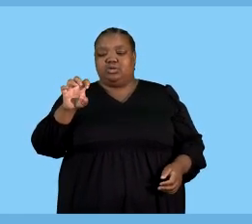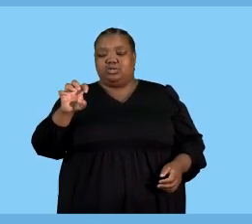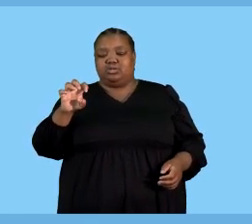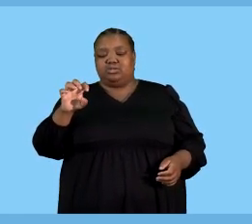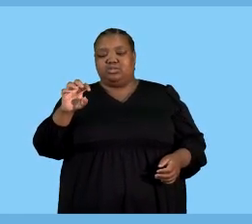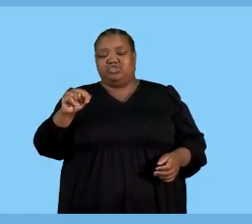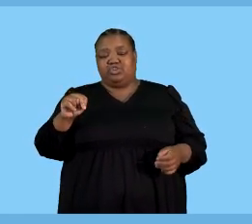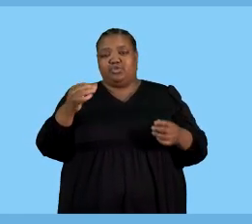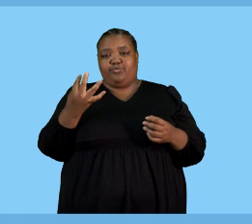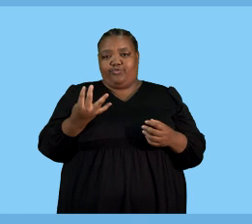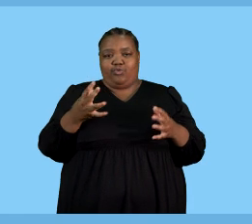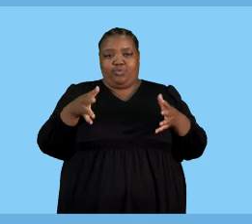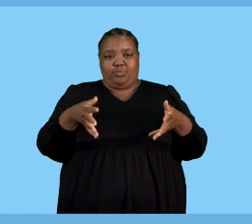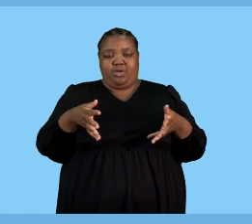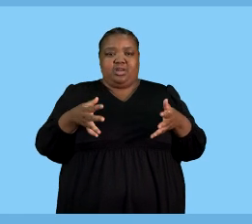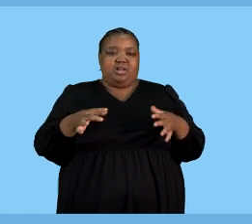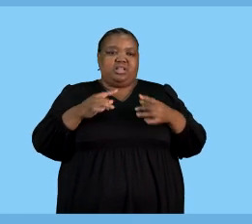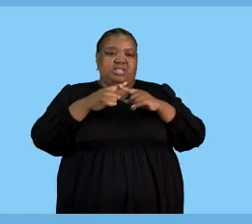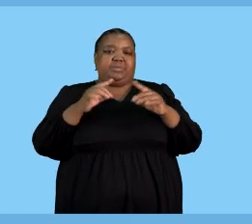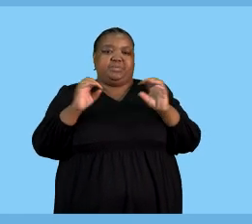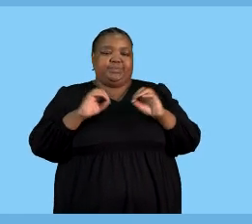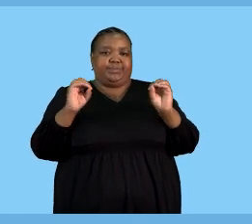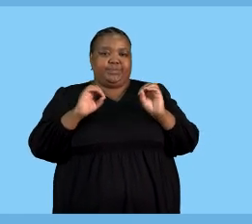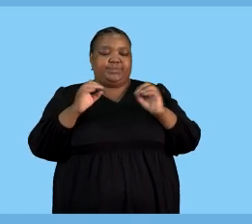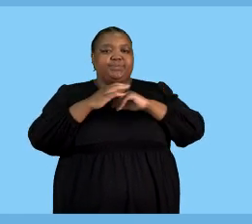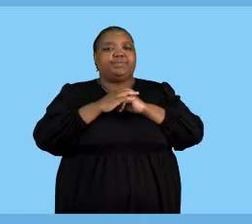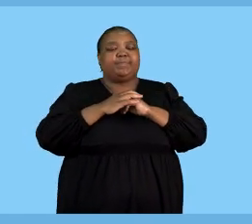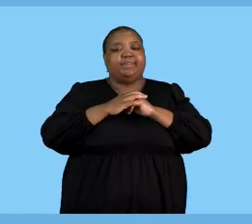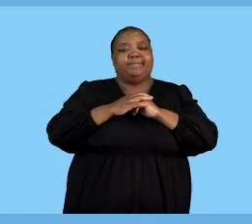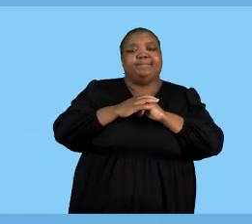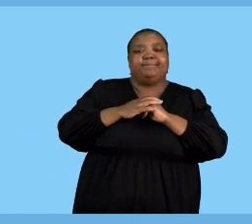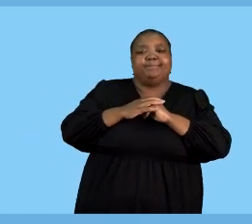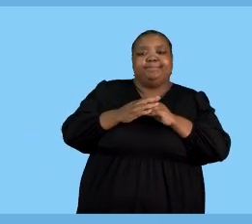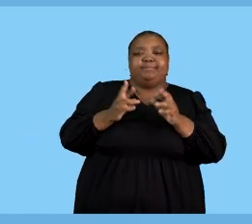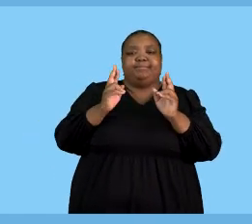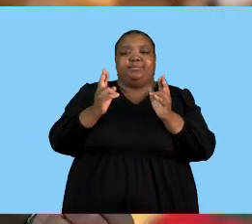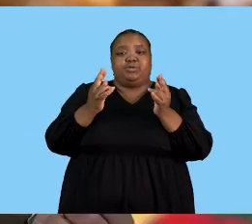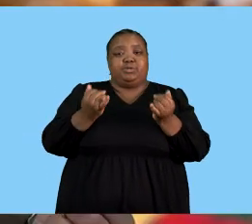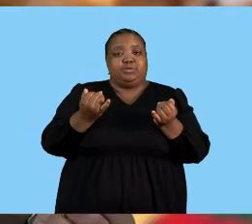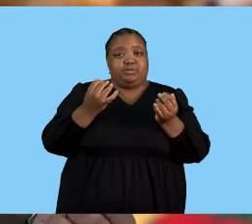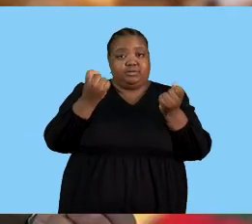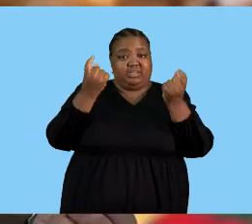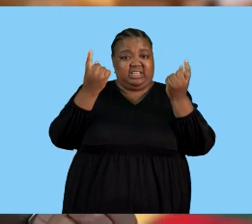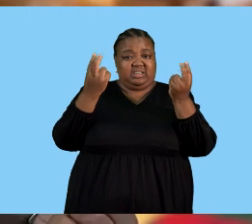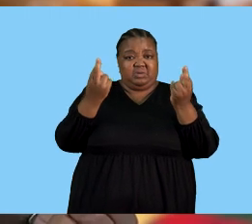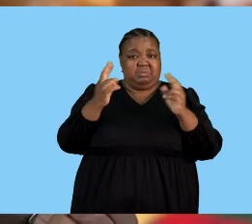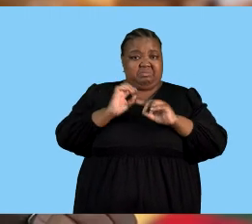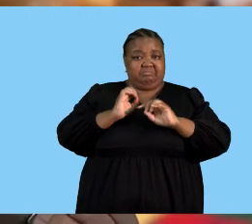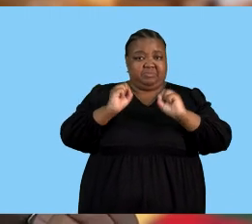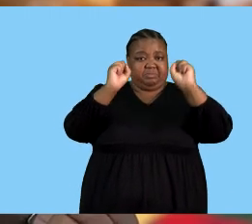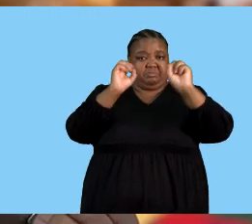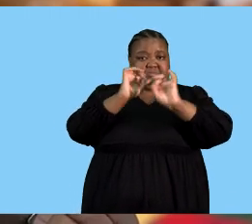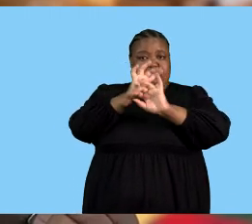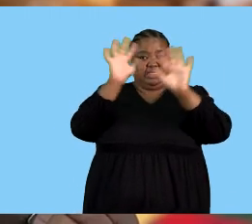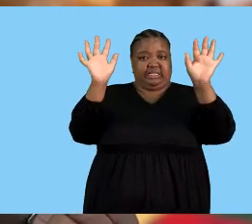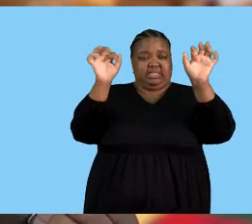of them. It's not multiplied by anything, so therefore we have 4 oxygen. I hope you understood, and I hope